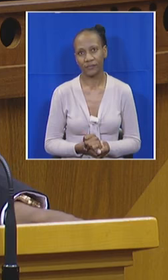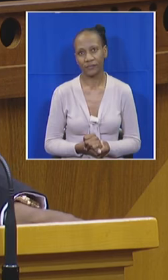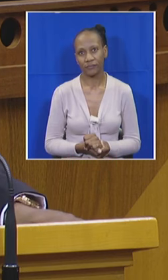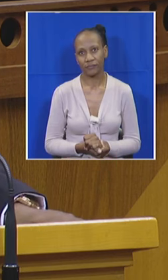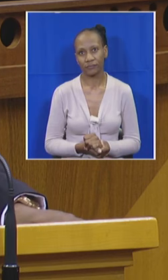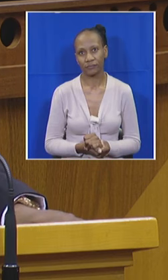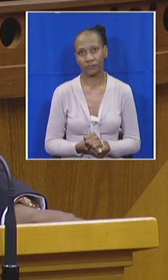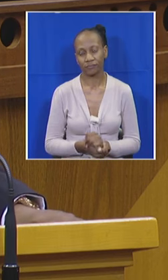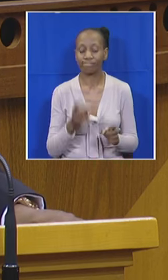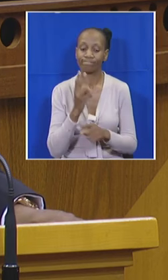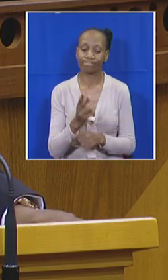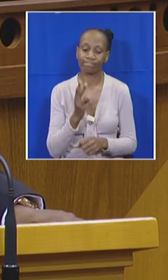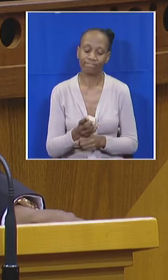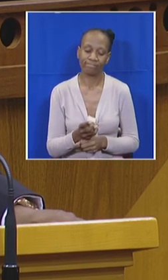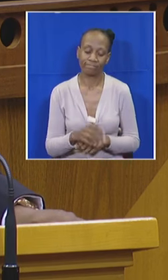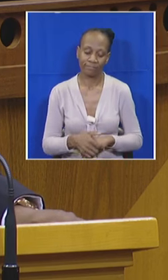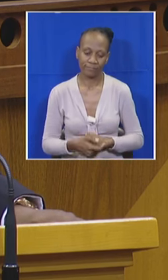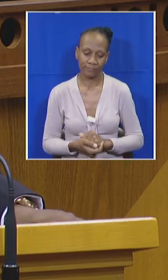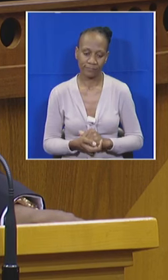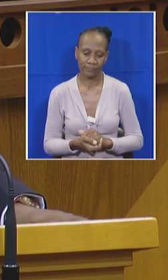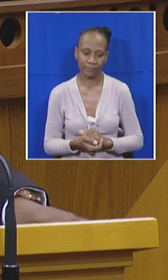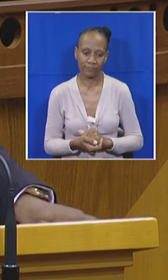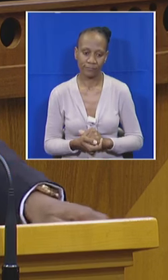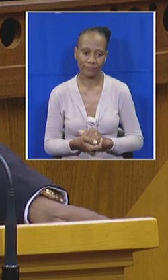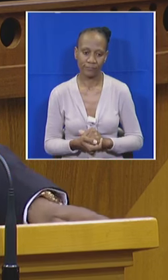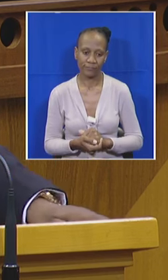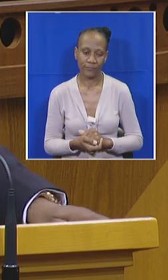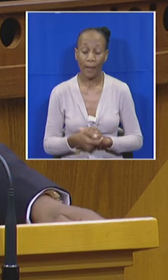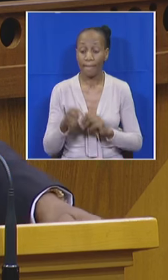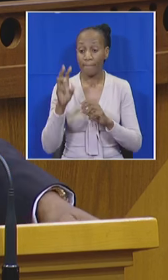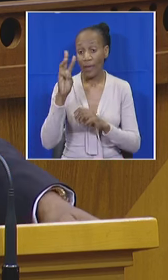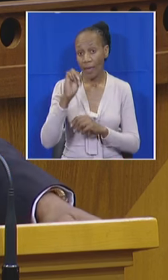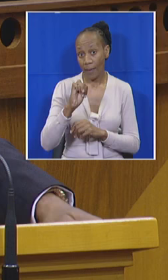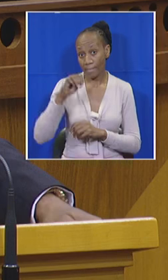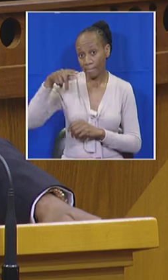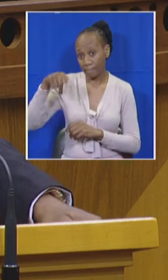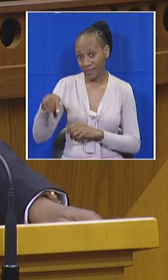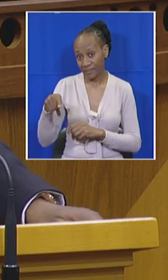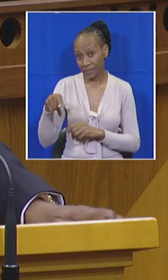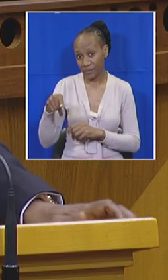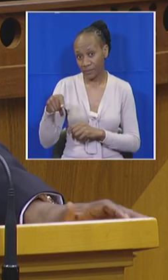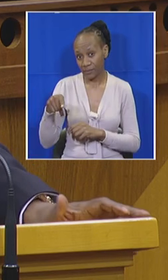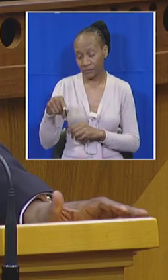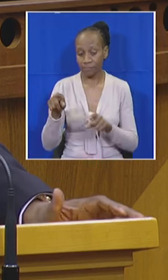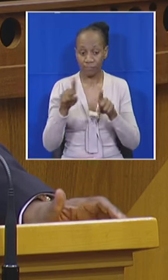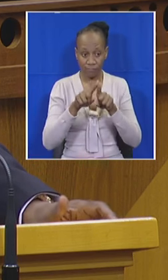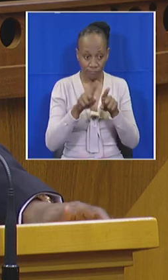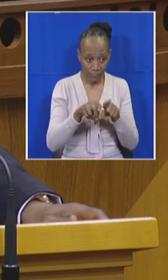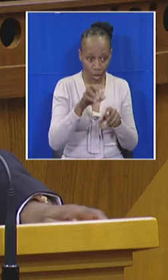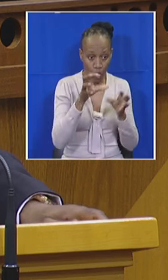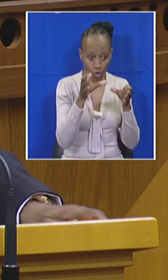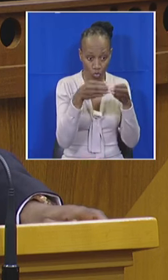We again appeal to those MPs and parties